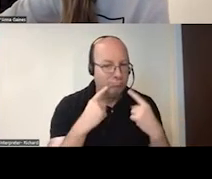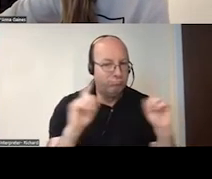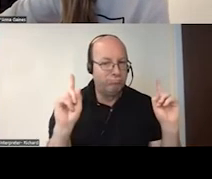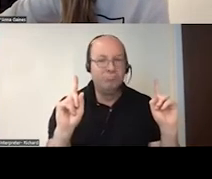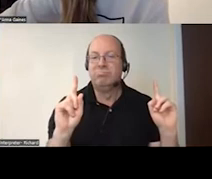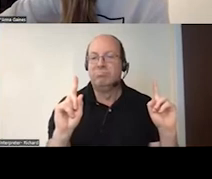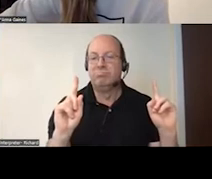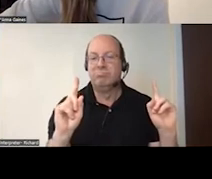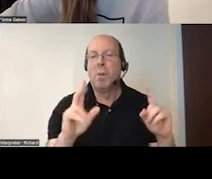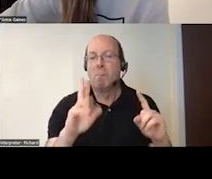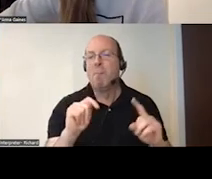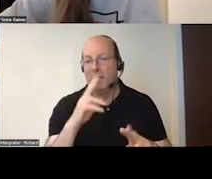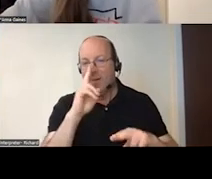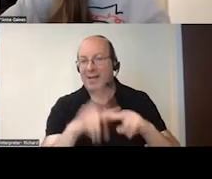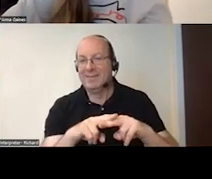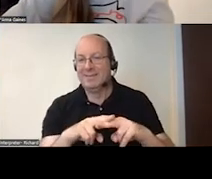But it's been fun.